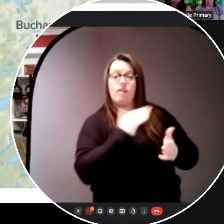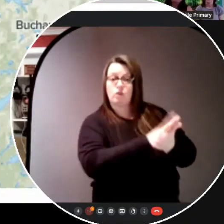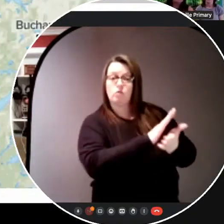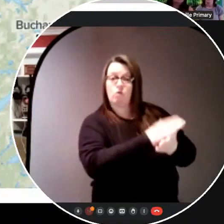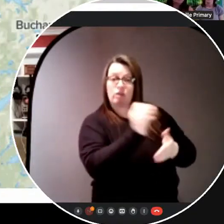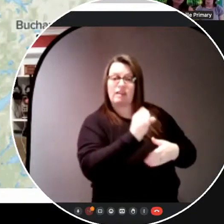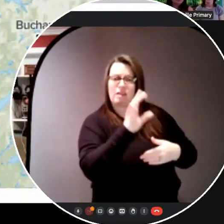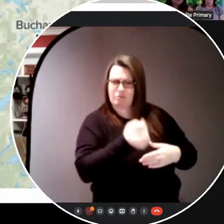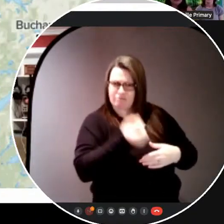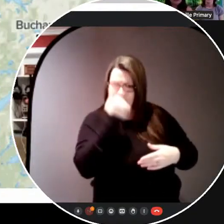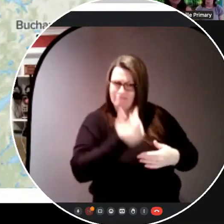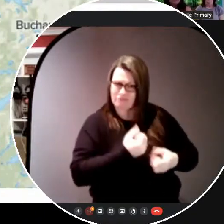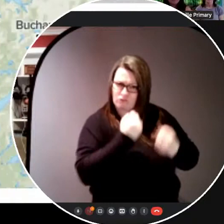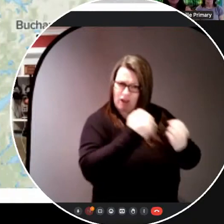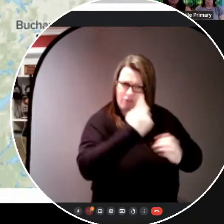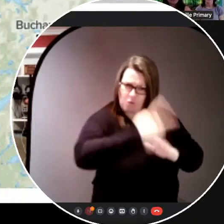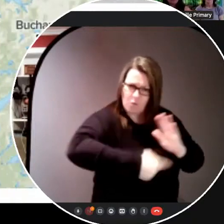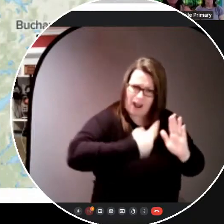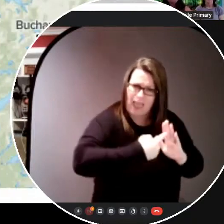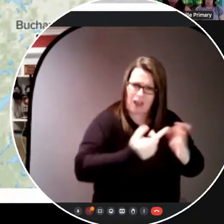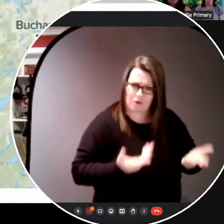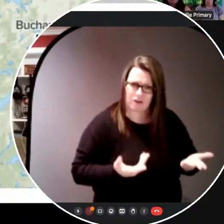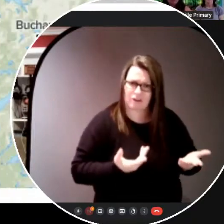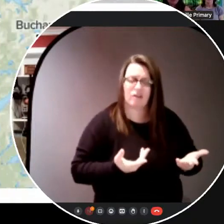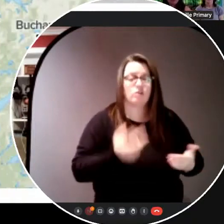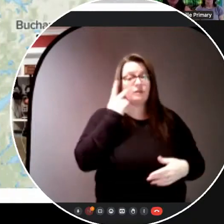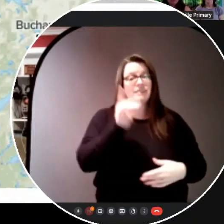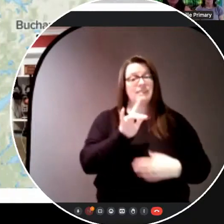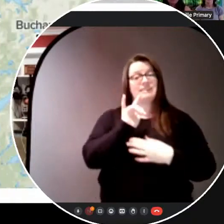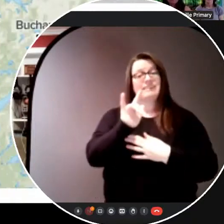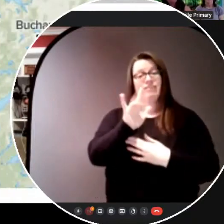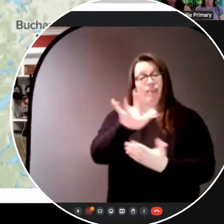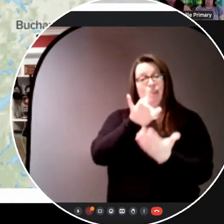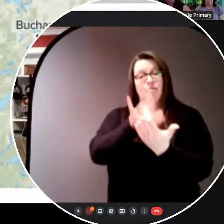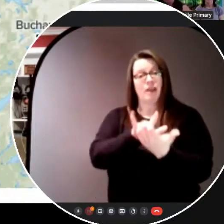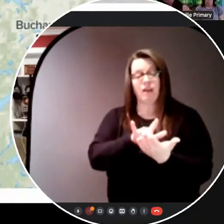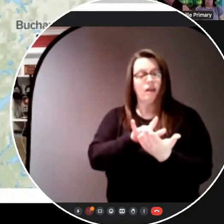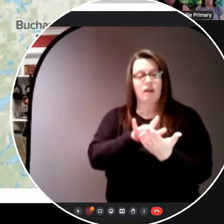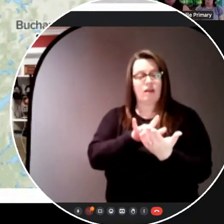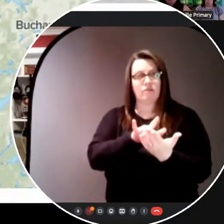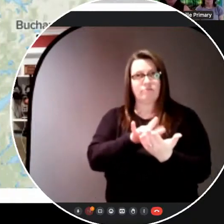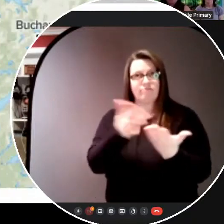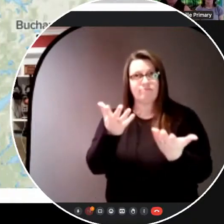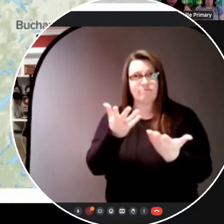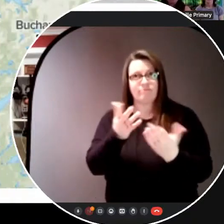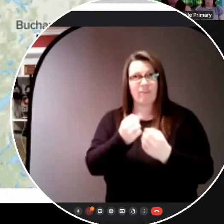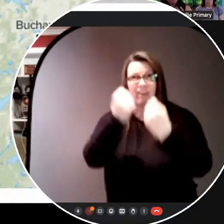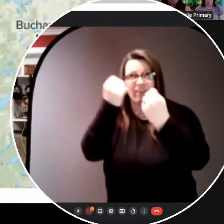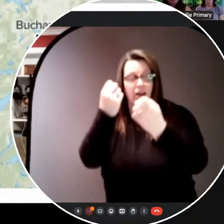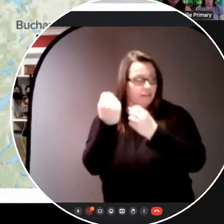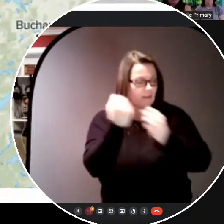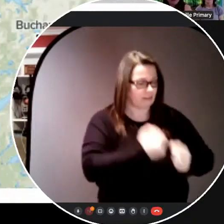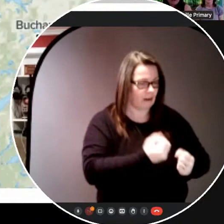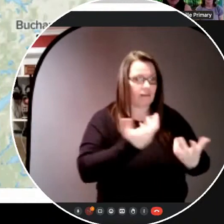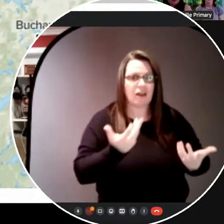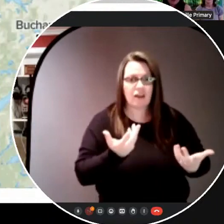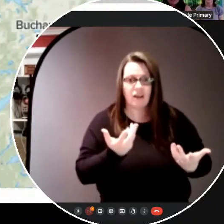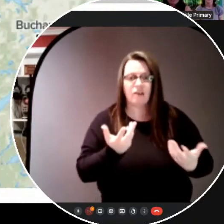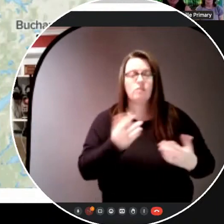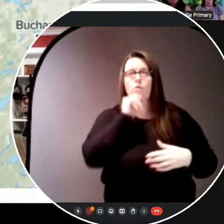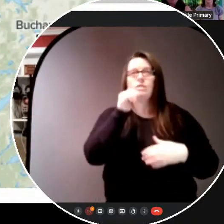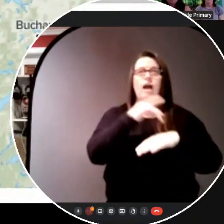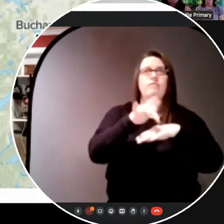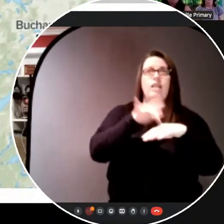map. Stephenville is just there in the middle. We don't have that option to say, oh, okay, well, it's not going to be available in Stephenville, but we do have other options because we